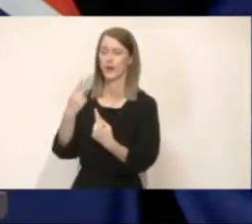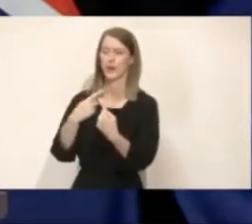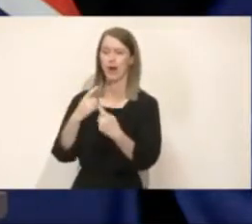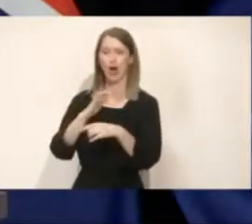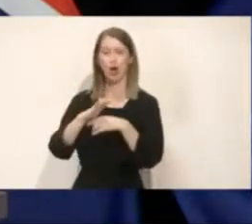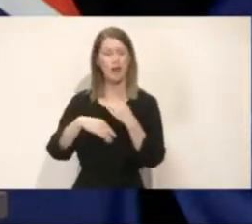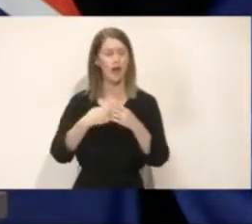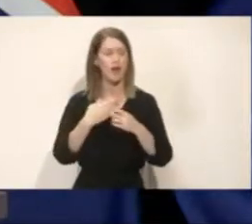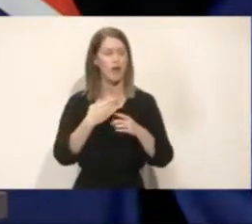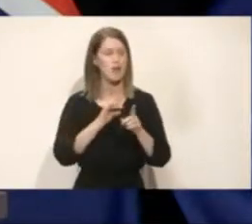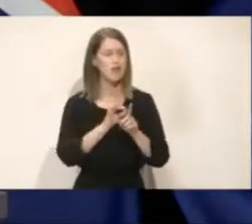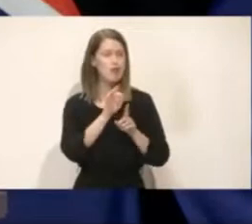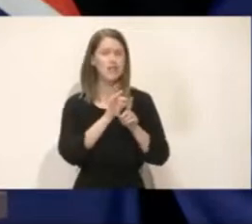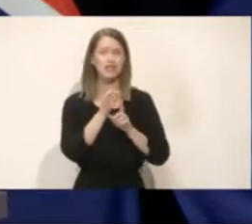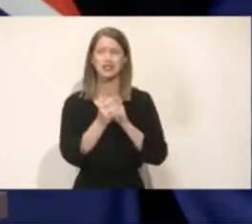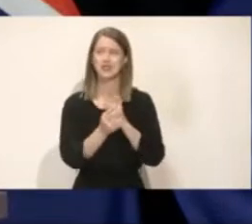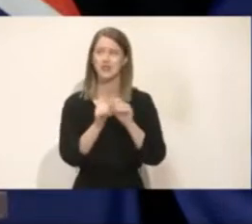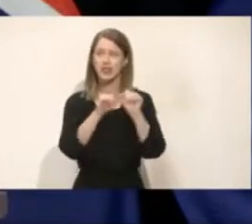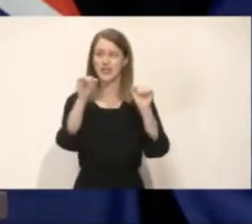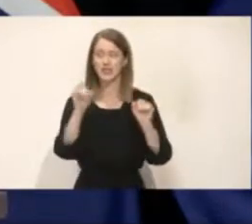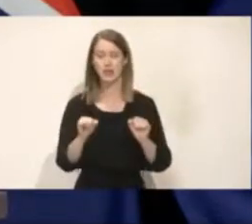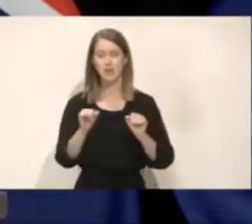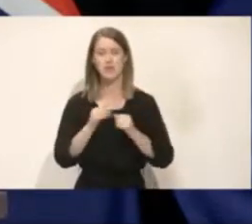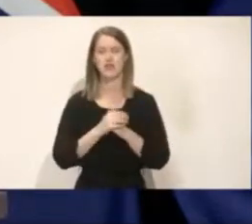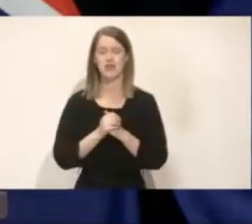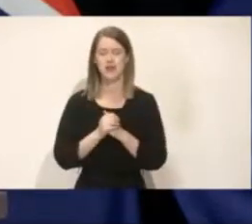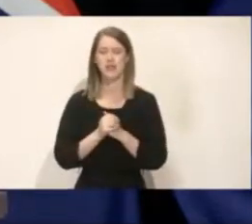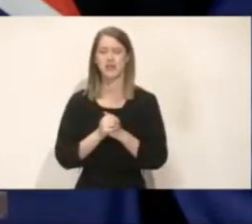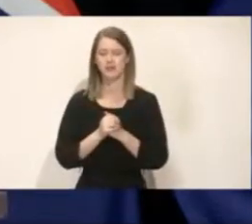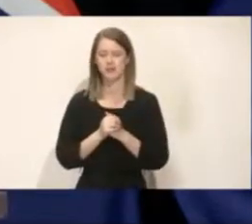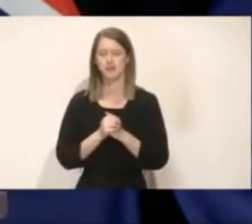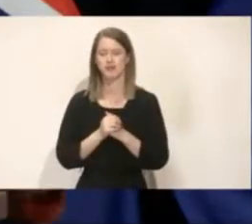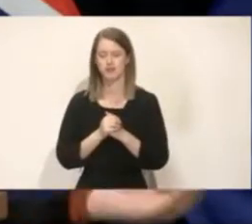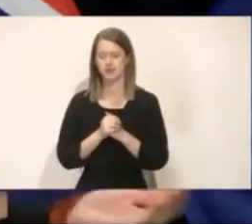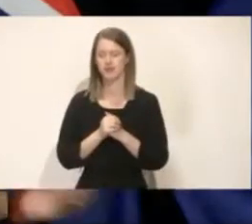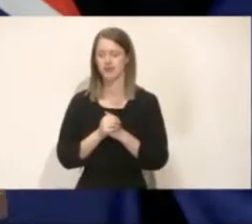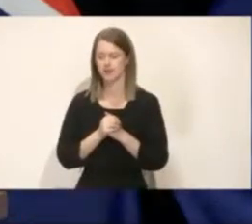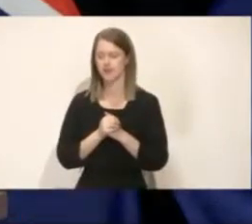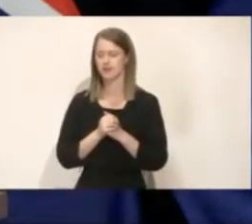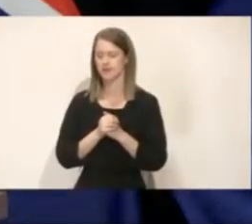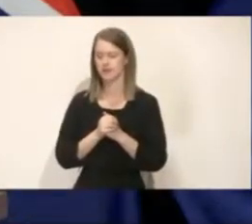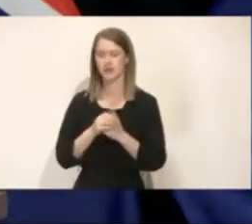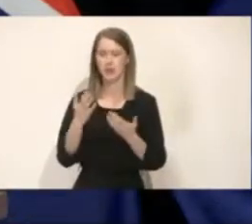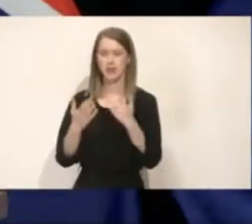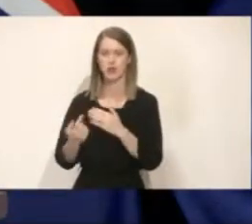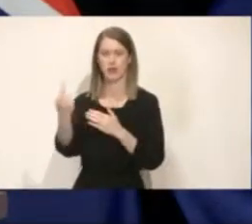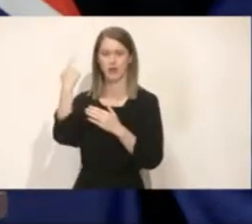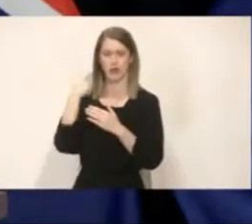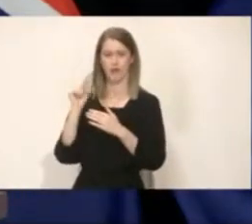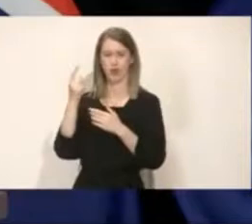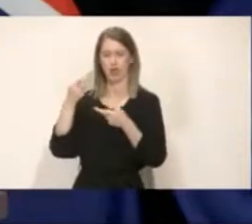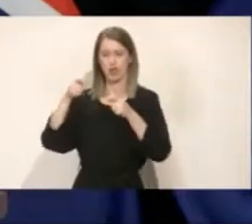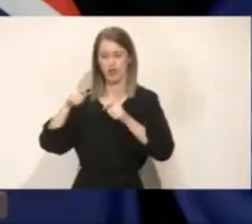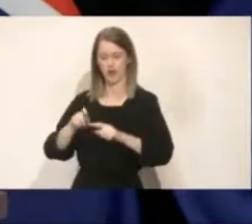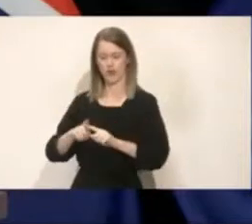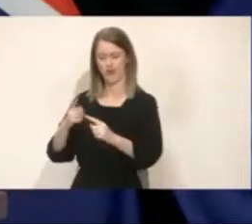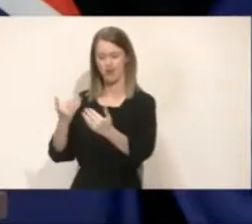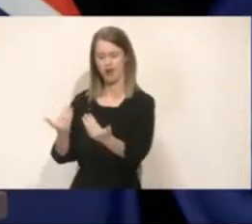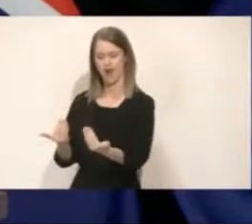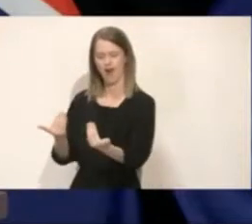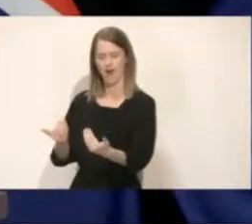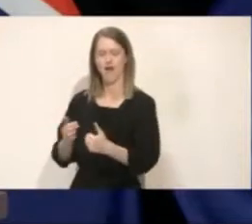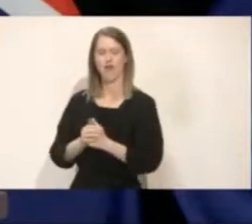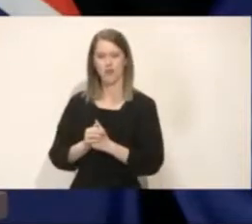the improvements that are being made to the systems that were being used now, relative to even what we learnt in the first wave. And so I